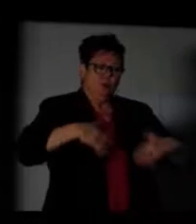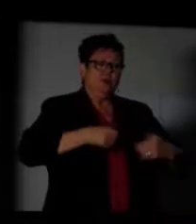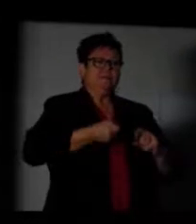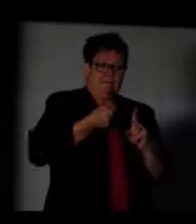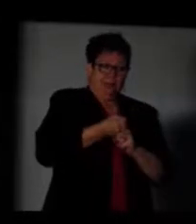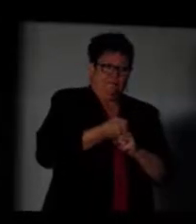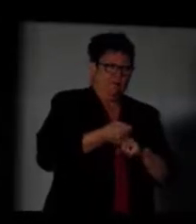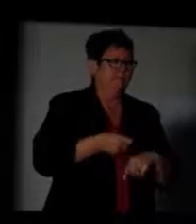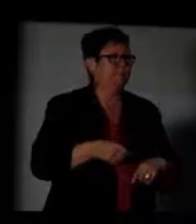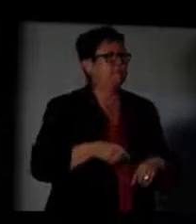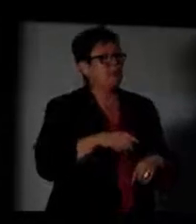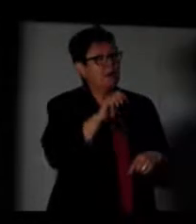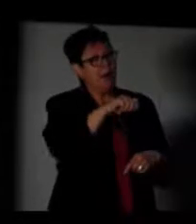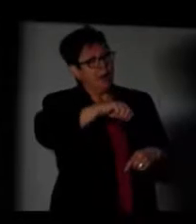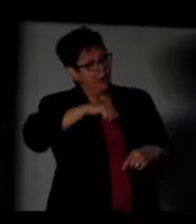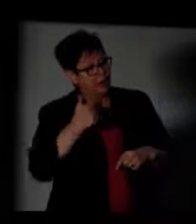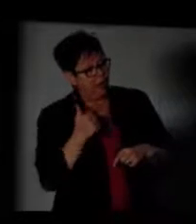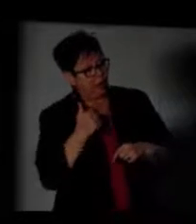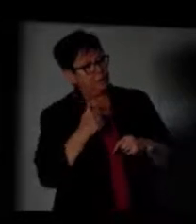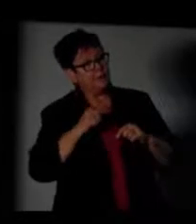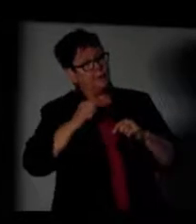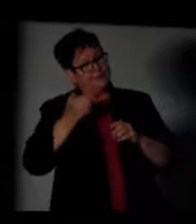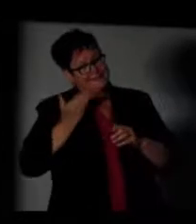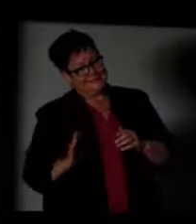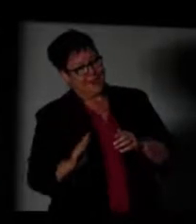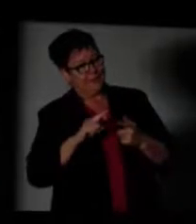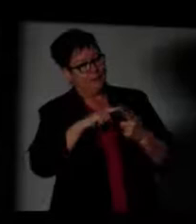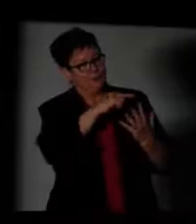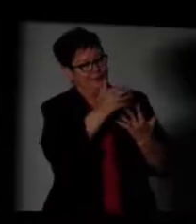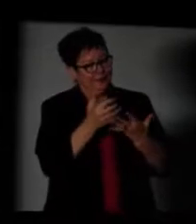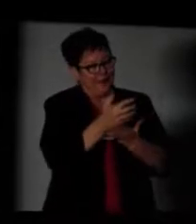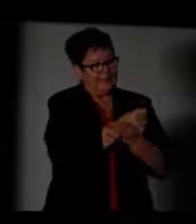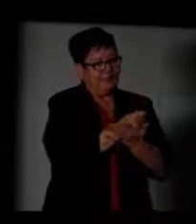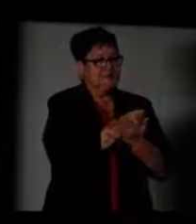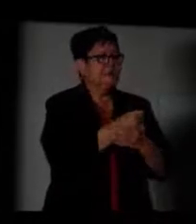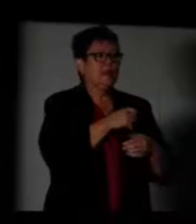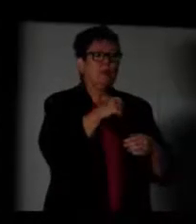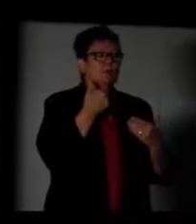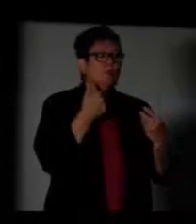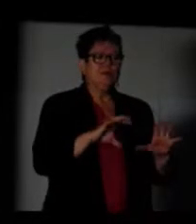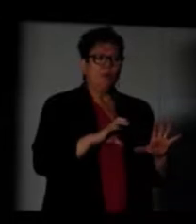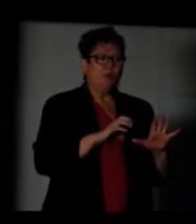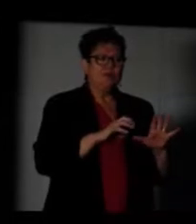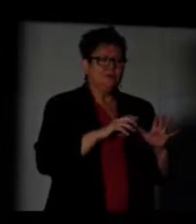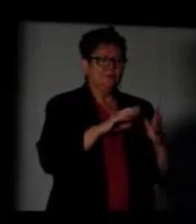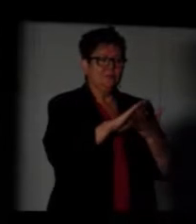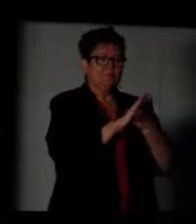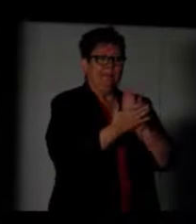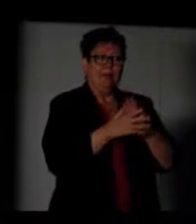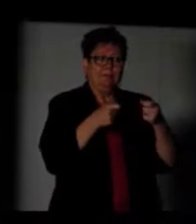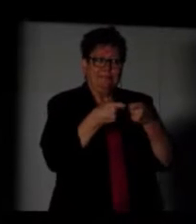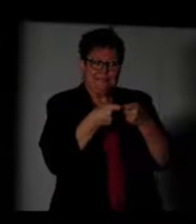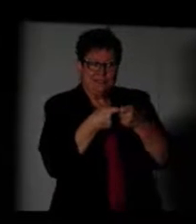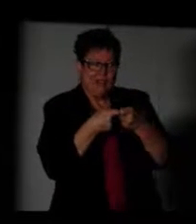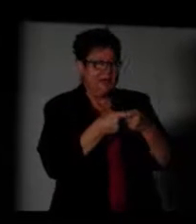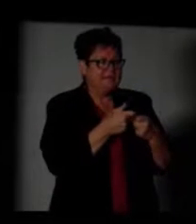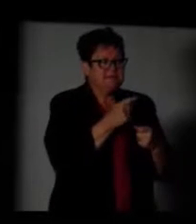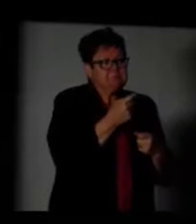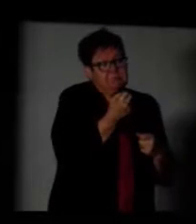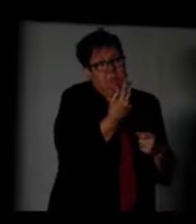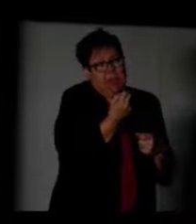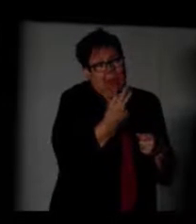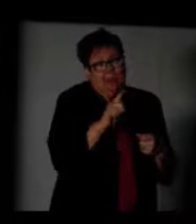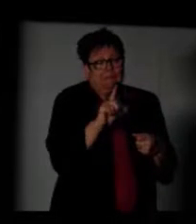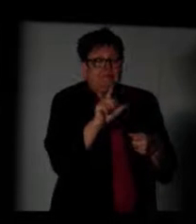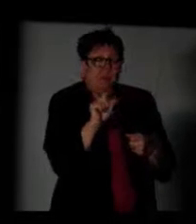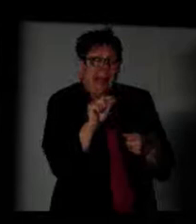collections, though, you know. We're not just trying to digitize a dozen or so specimens. We have collections